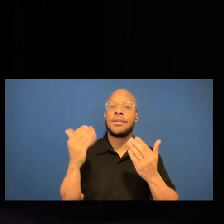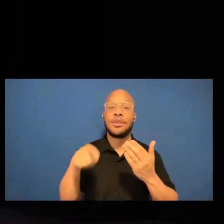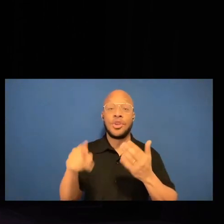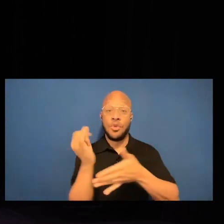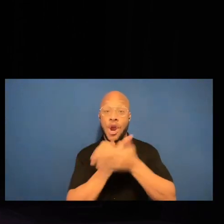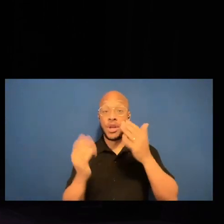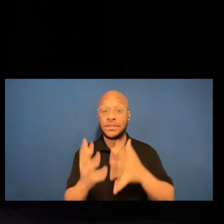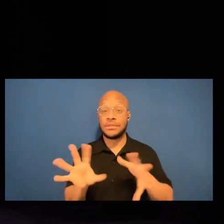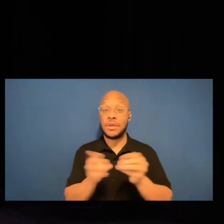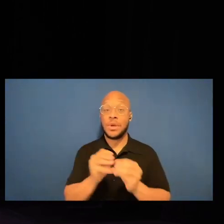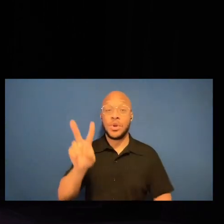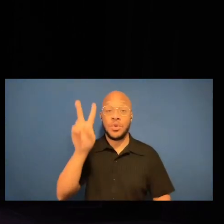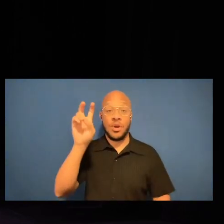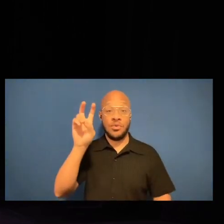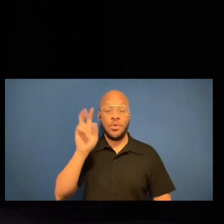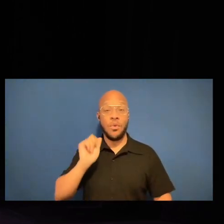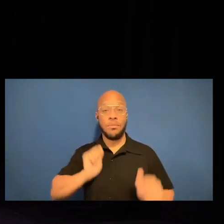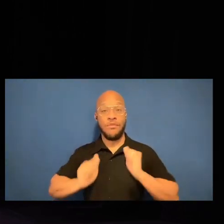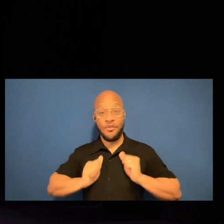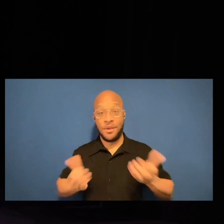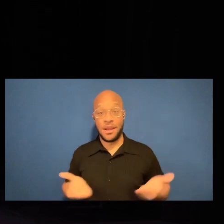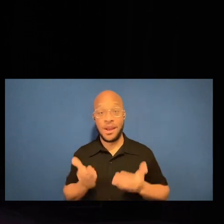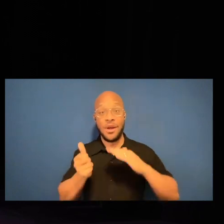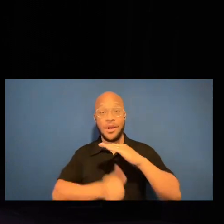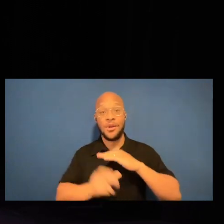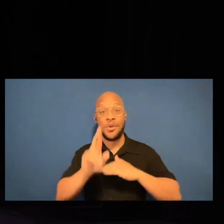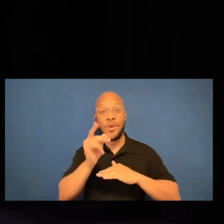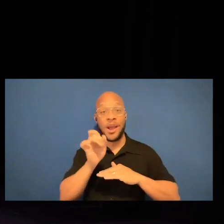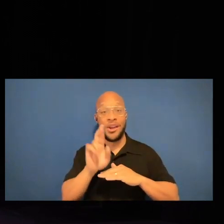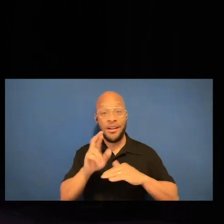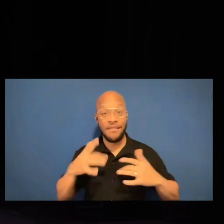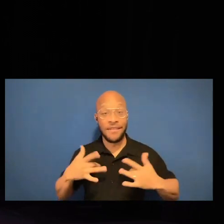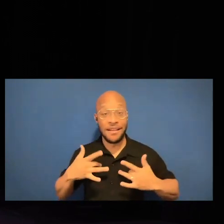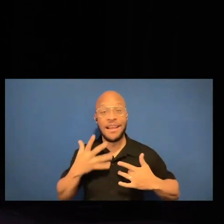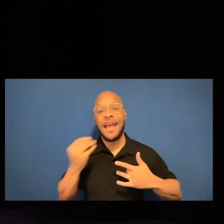York City audience, the best audience we know. Thank you.